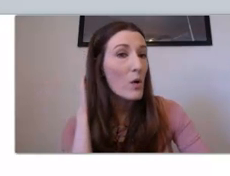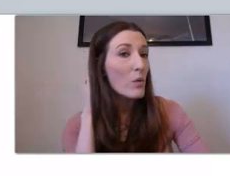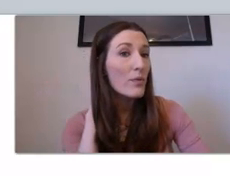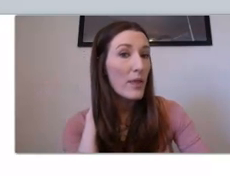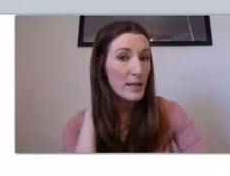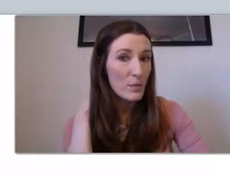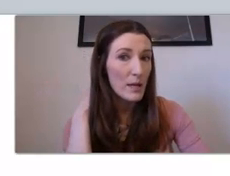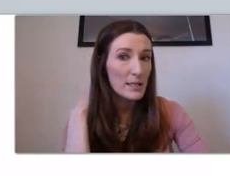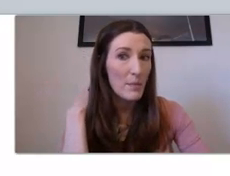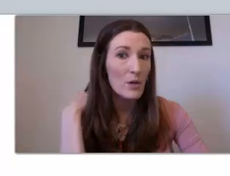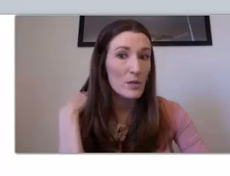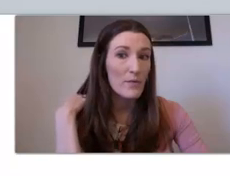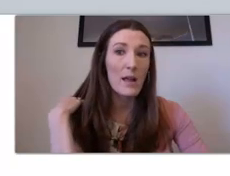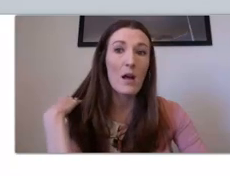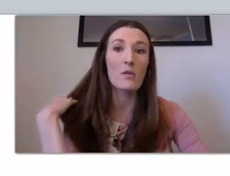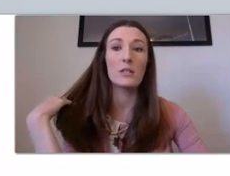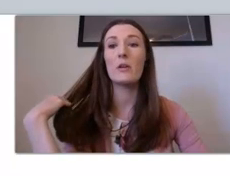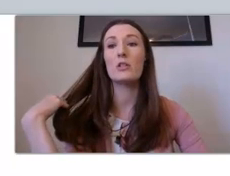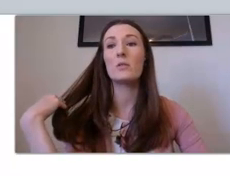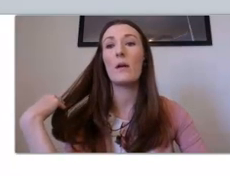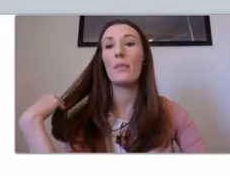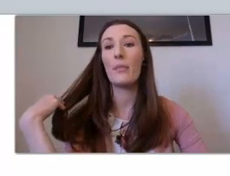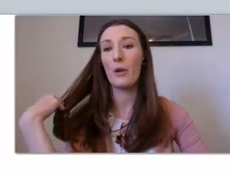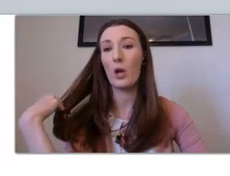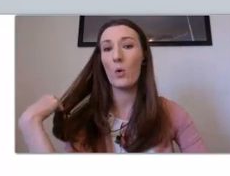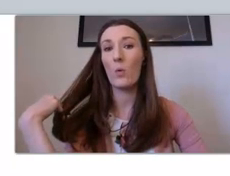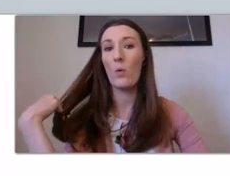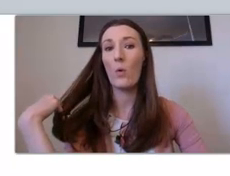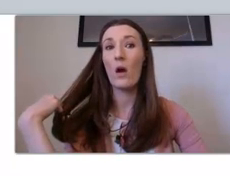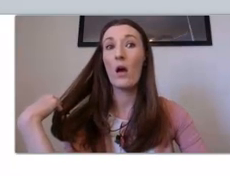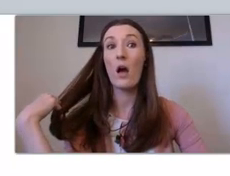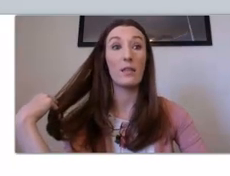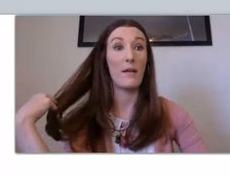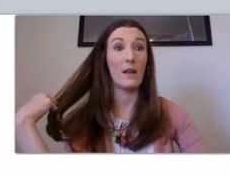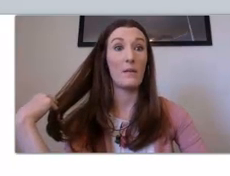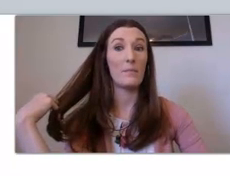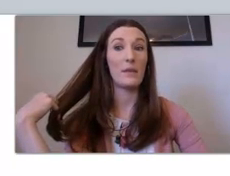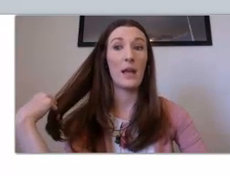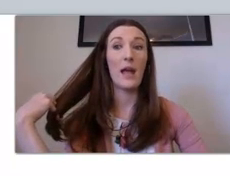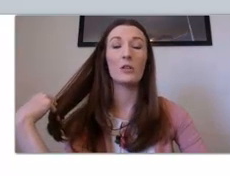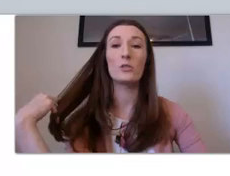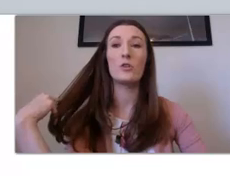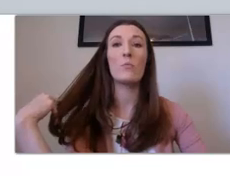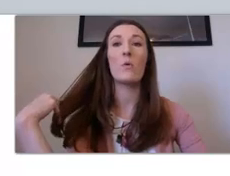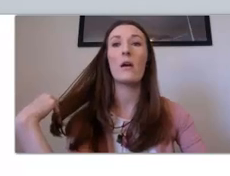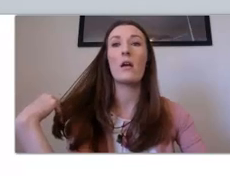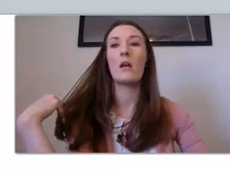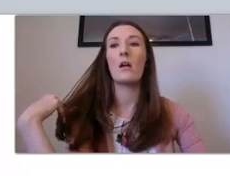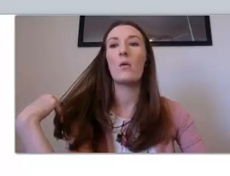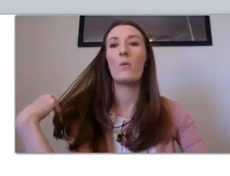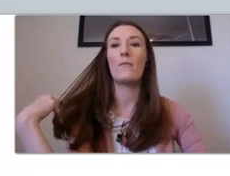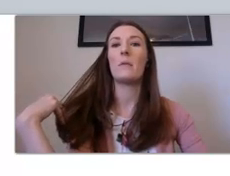Okay, so these will be in a separate YouTube video, situations 1 through 11. Okay, I'll do 2